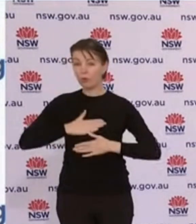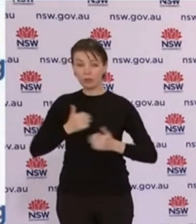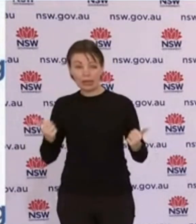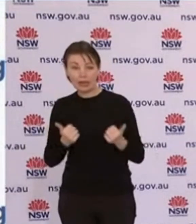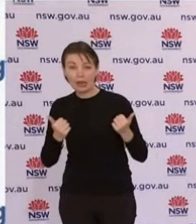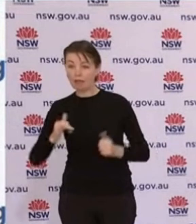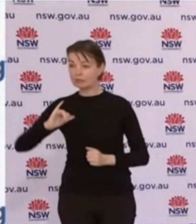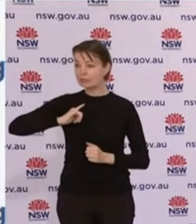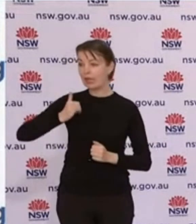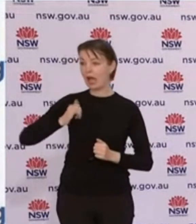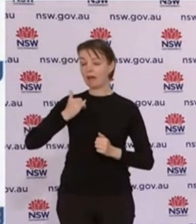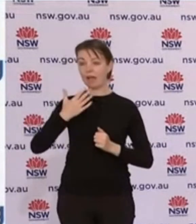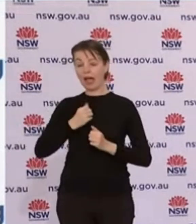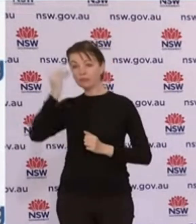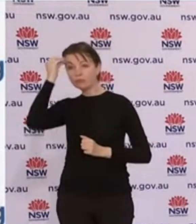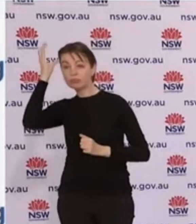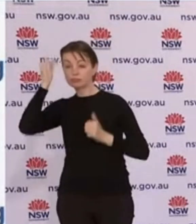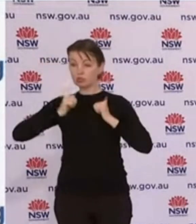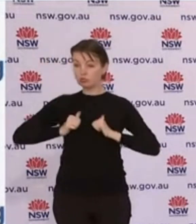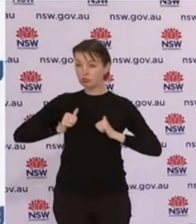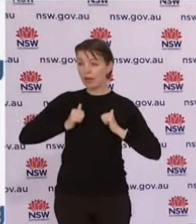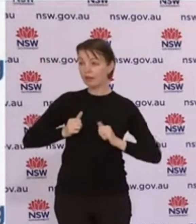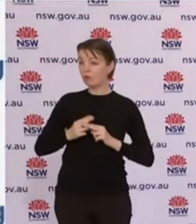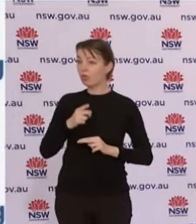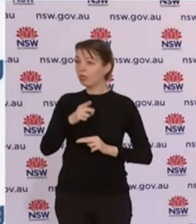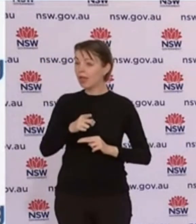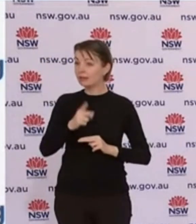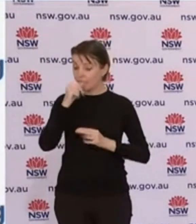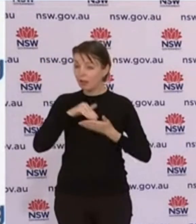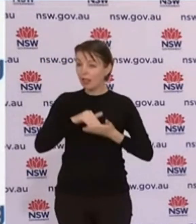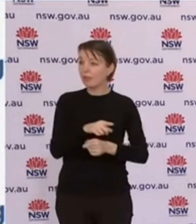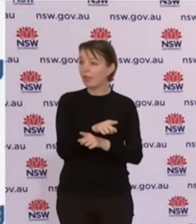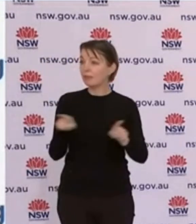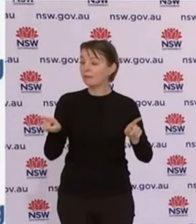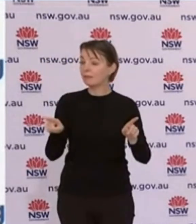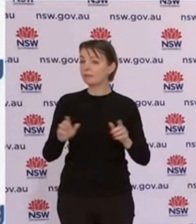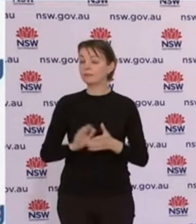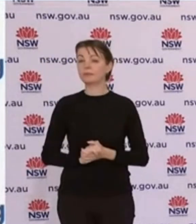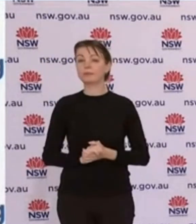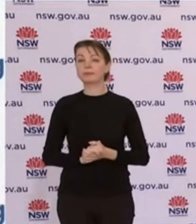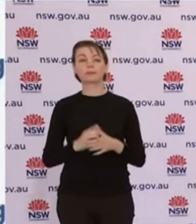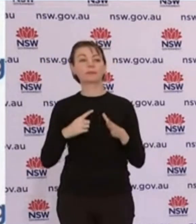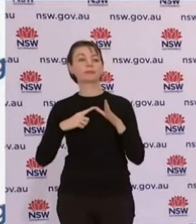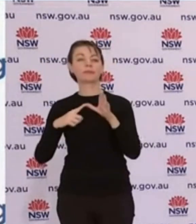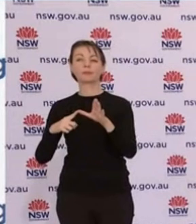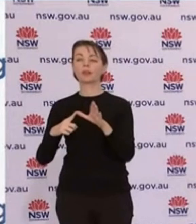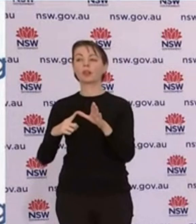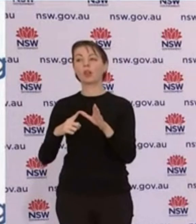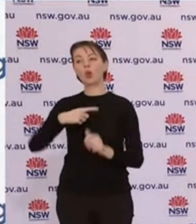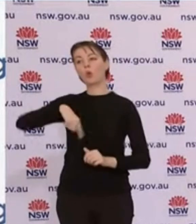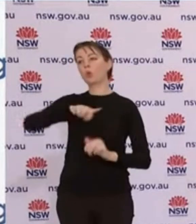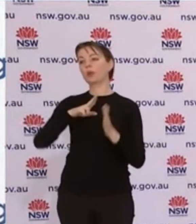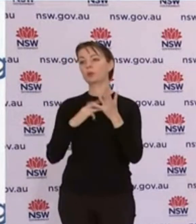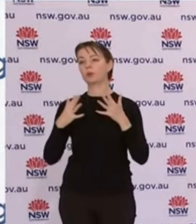in? Thank you. We're very lucky in the New South Wales health system to have a very well-connected,